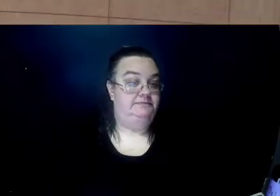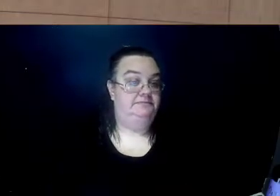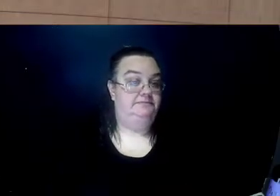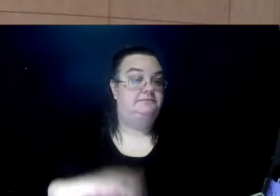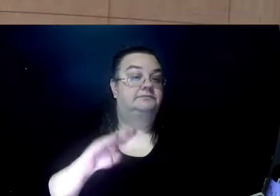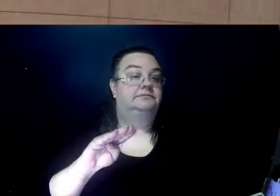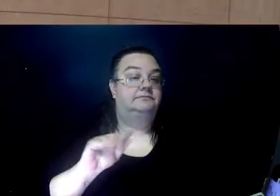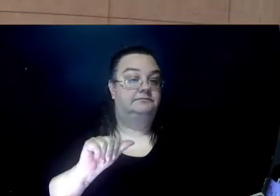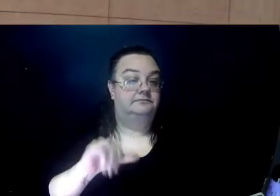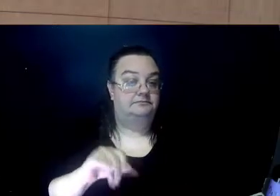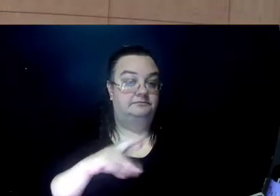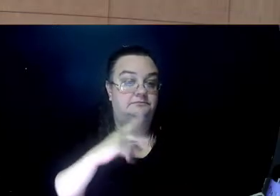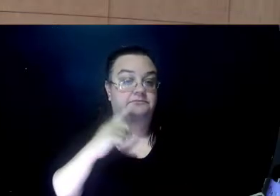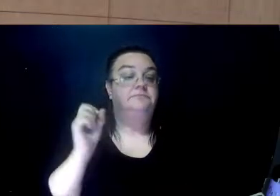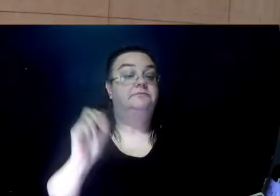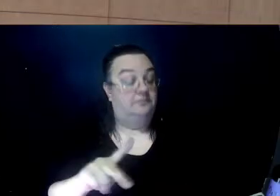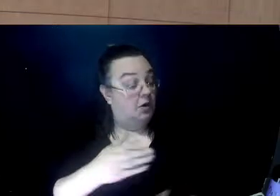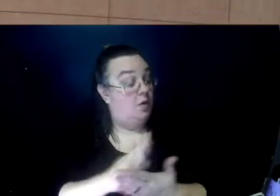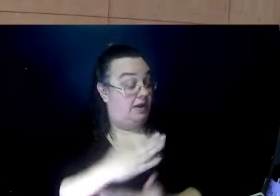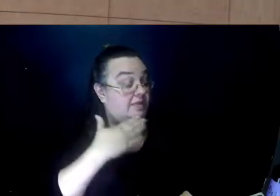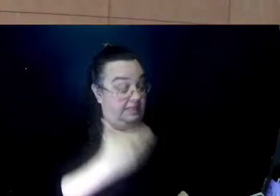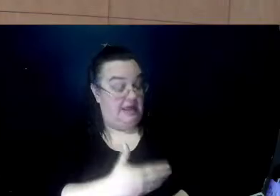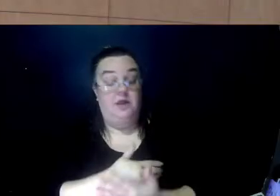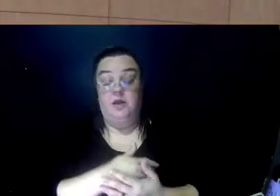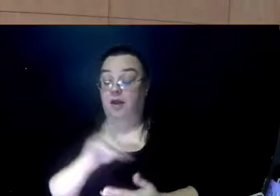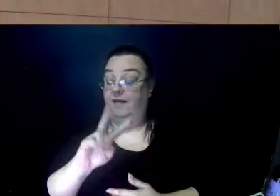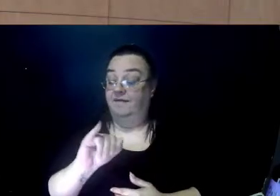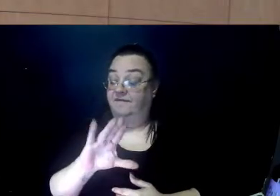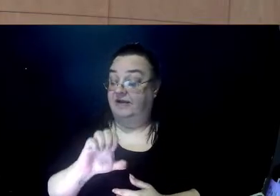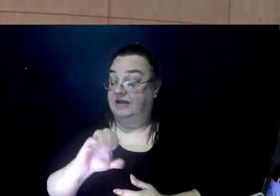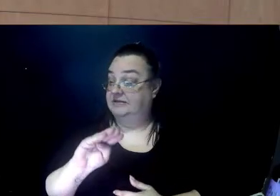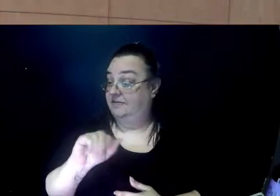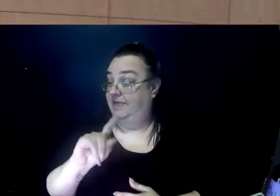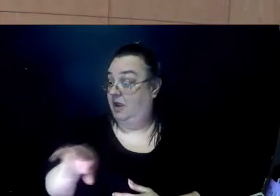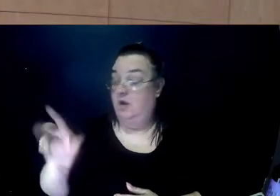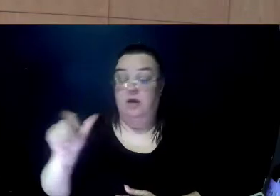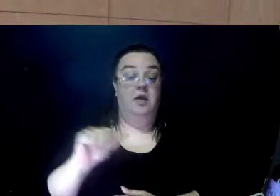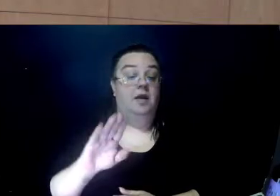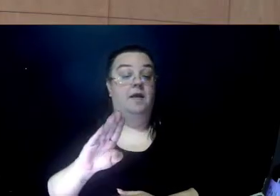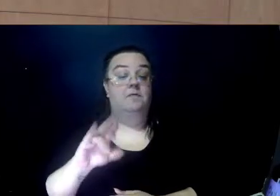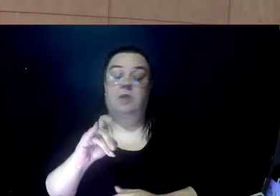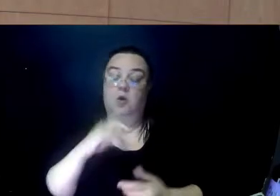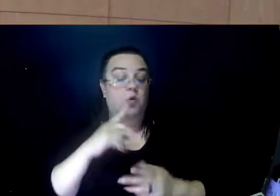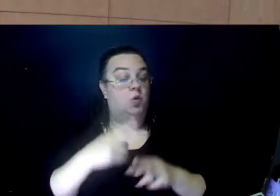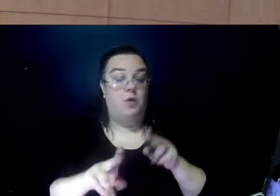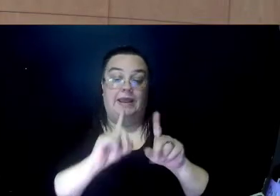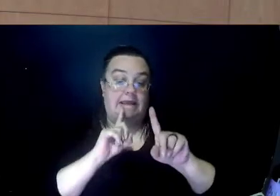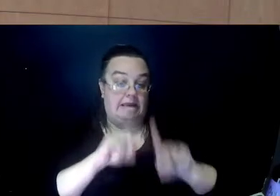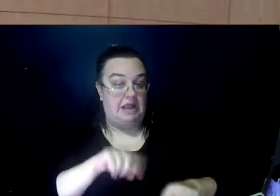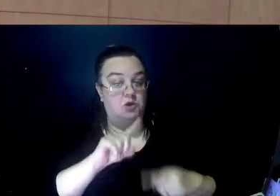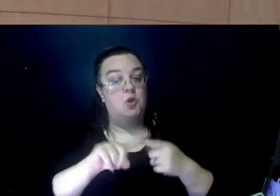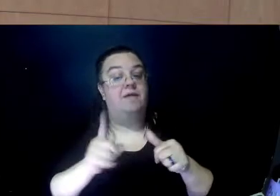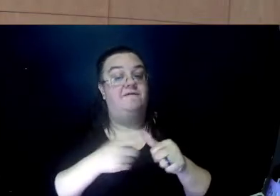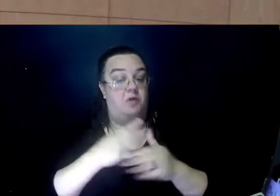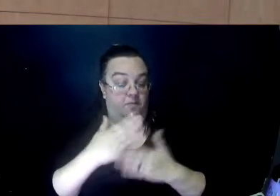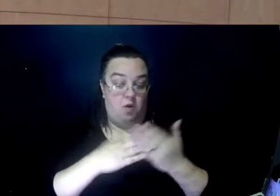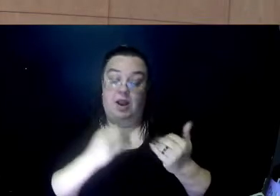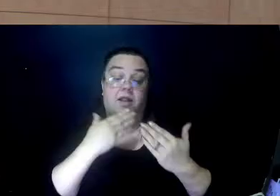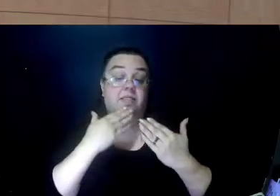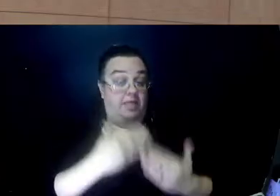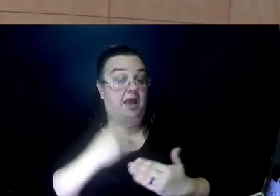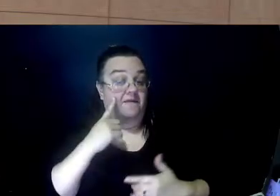Okay. All right, thank you. Vice Mayor Briner. Just a quick answer to the first part, and thank you for